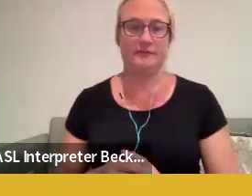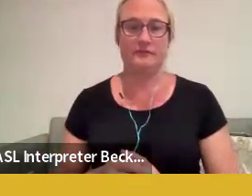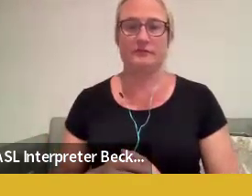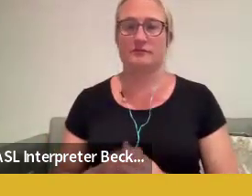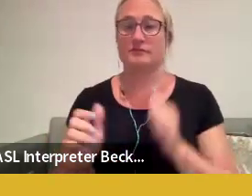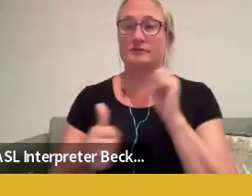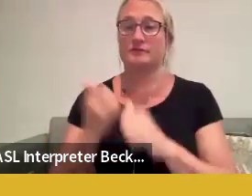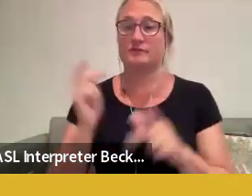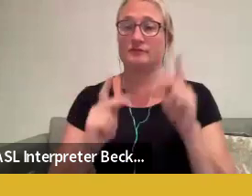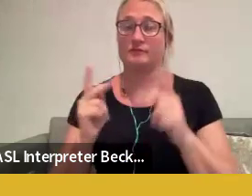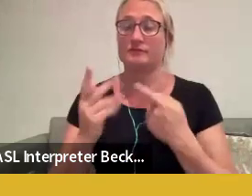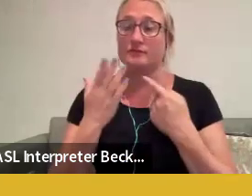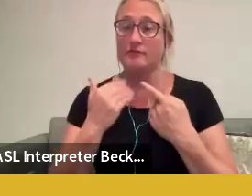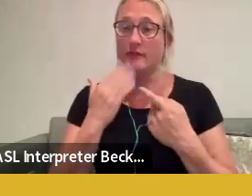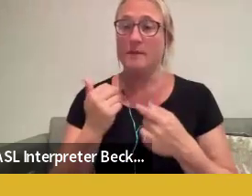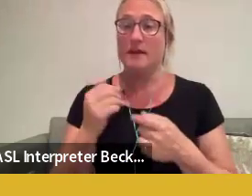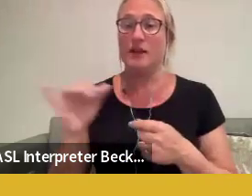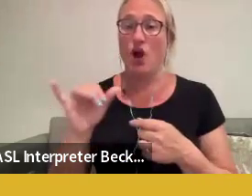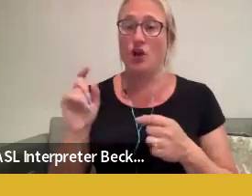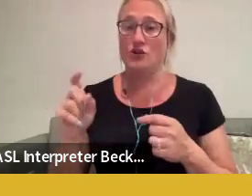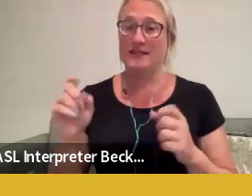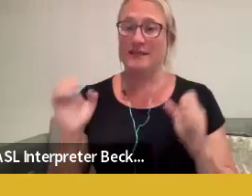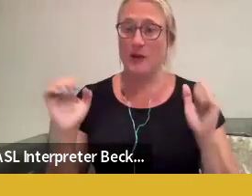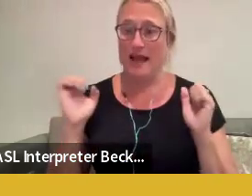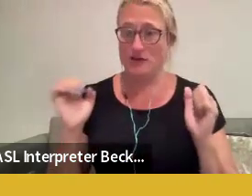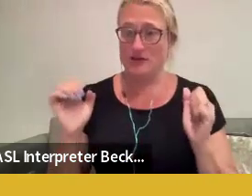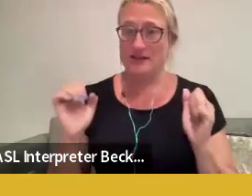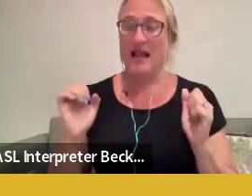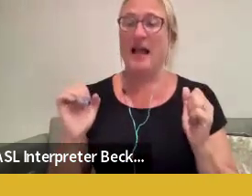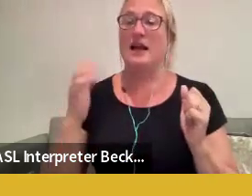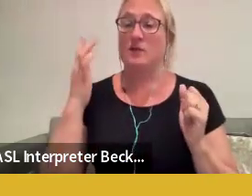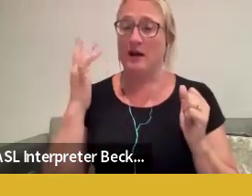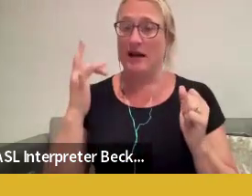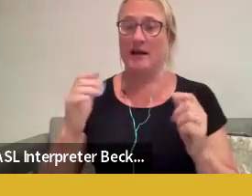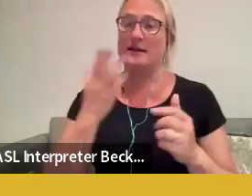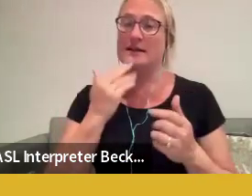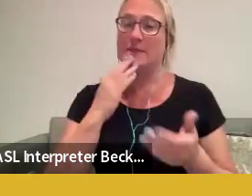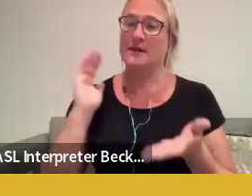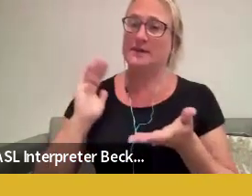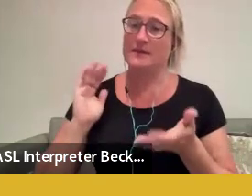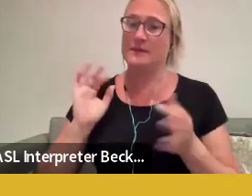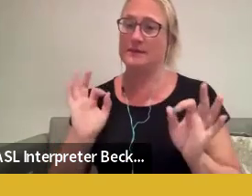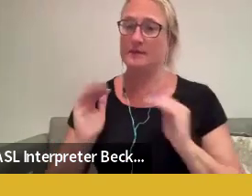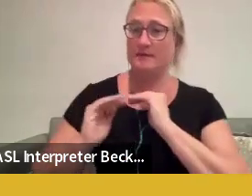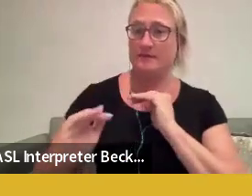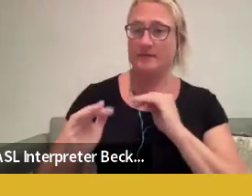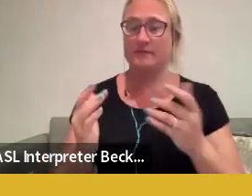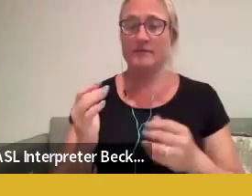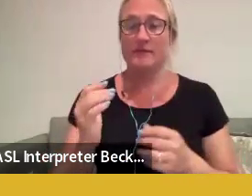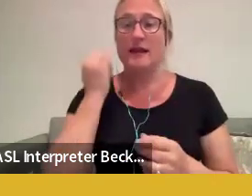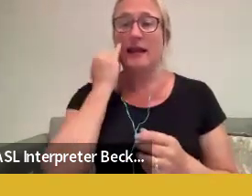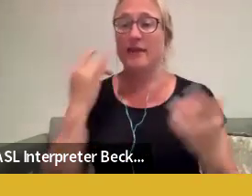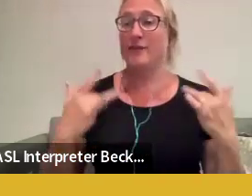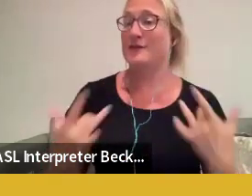people with diabetes can also need to exercise to manage their diabetes. So if you're someone who likes to exercise outside, maybe going on a